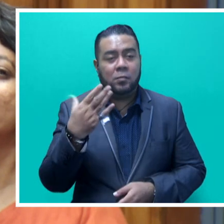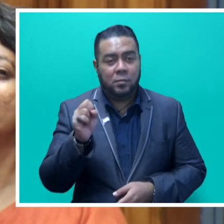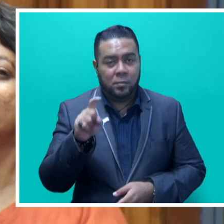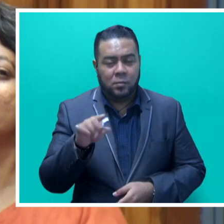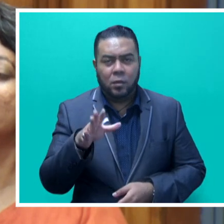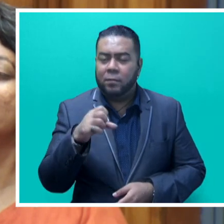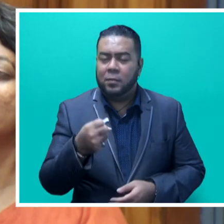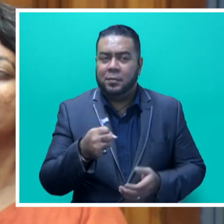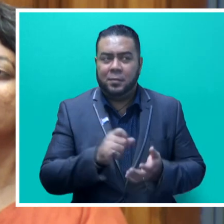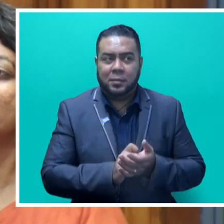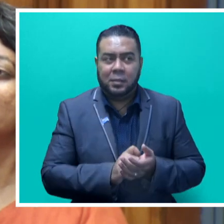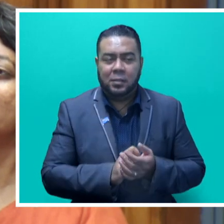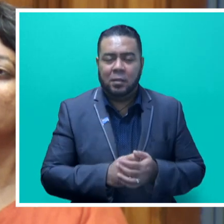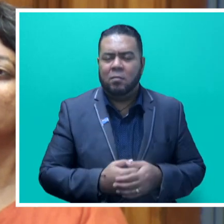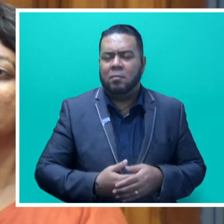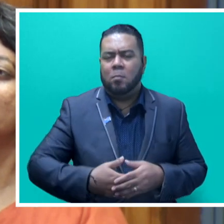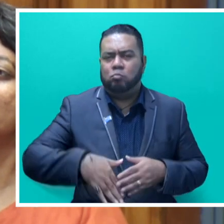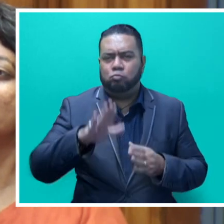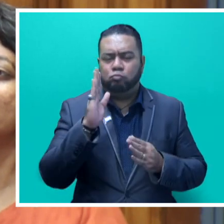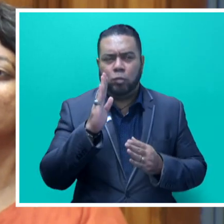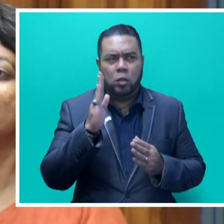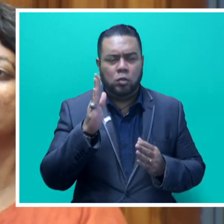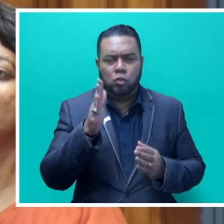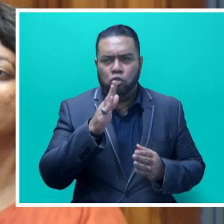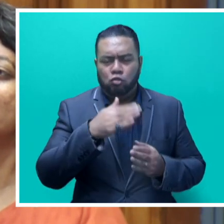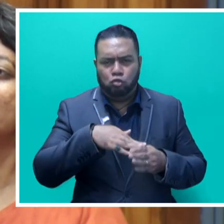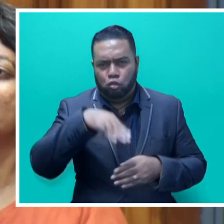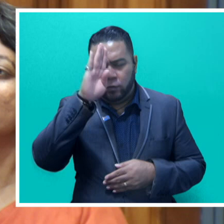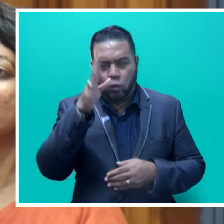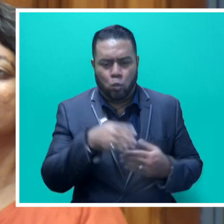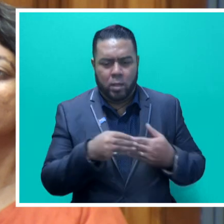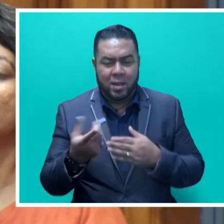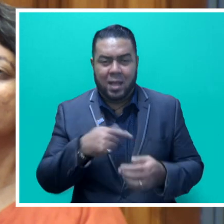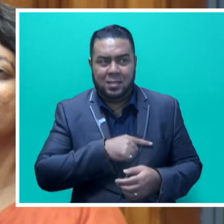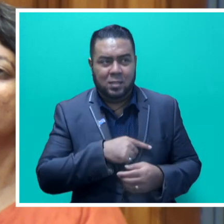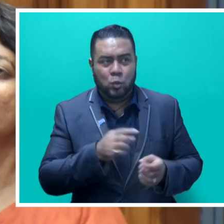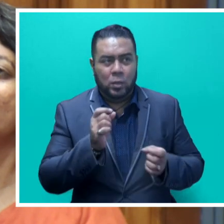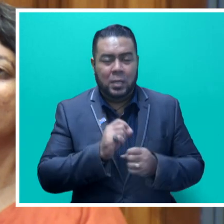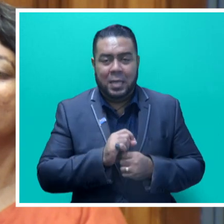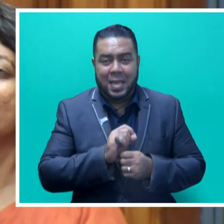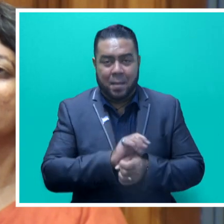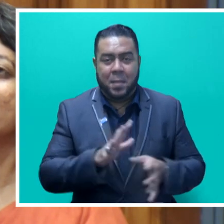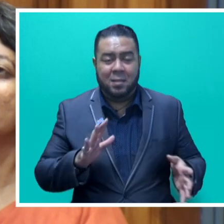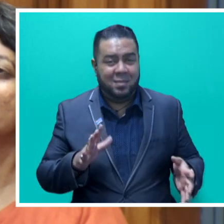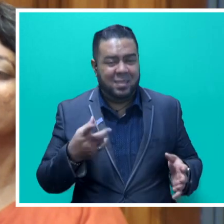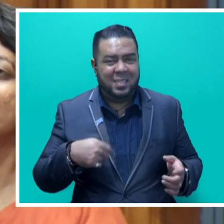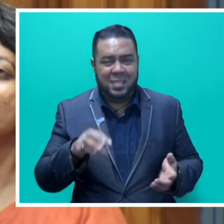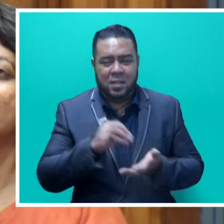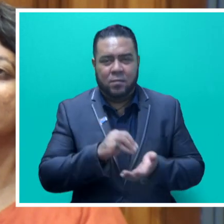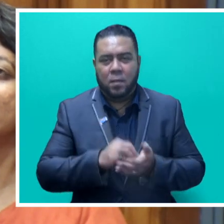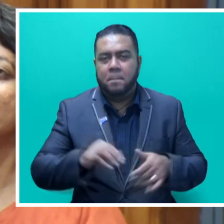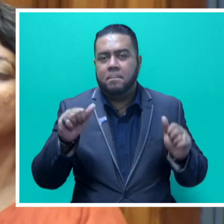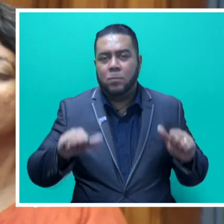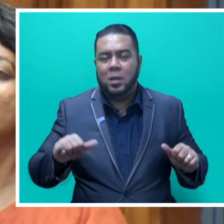were personified in this late paramount chief and elder statesman, who led us to independence and eventually served as president of the